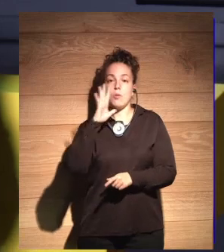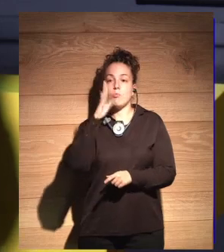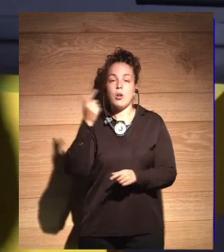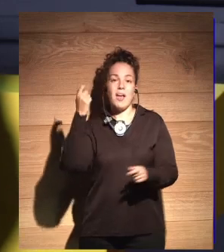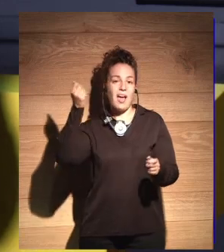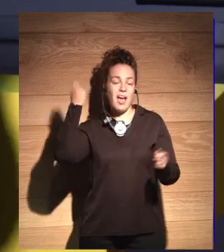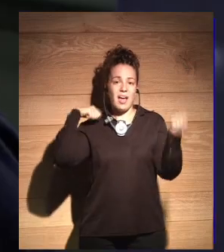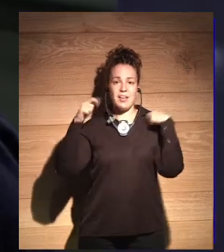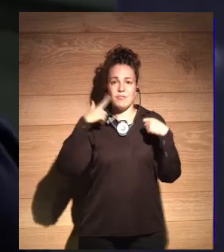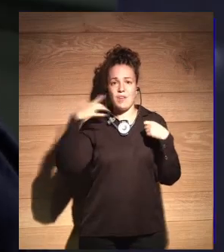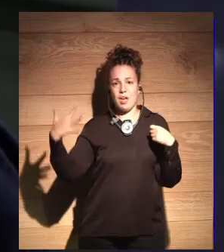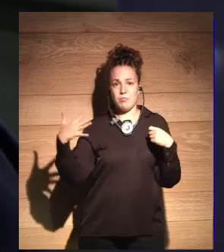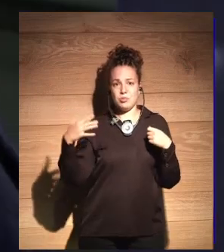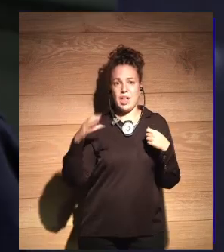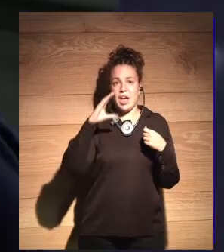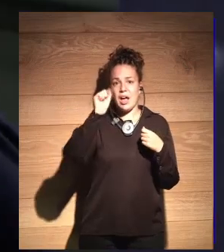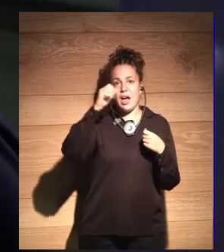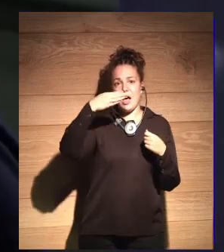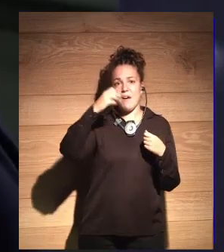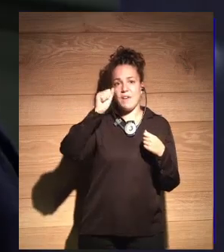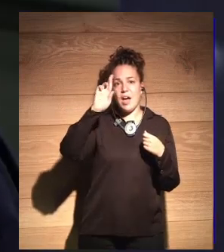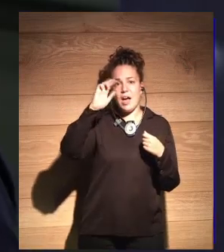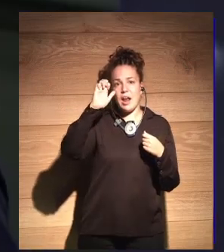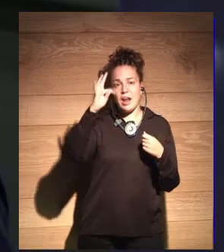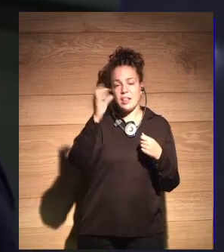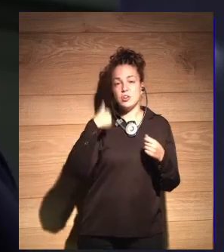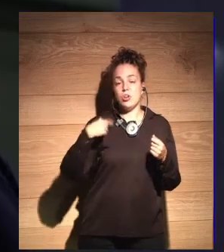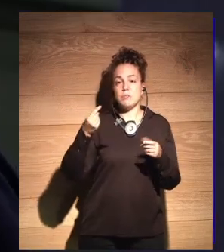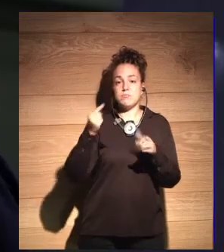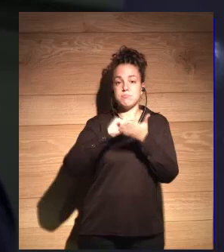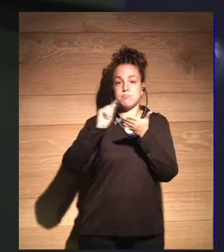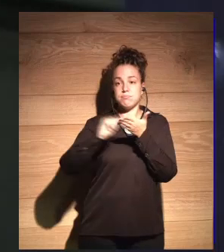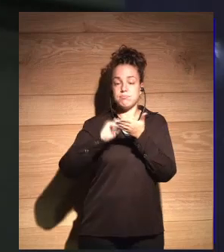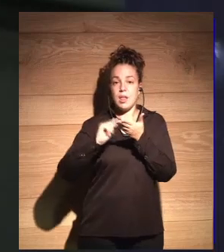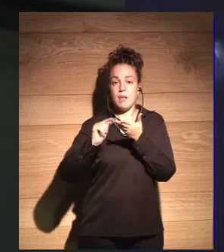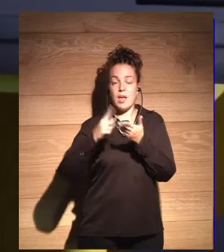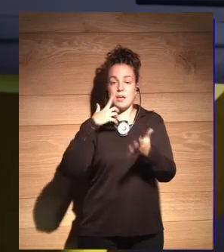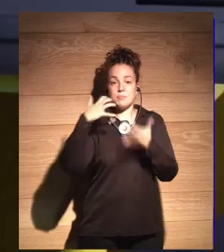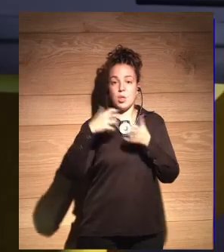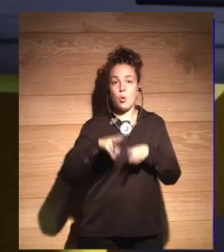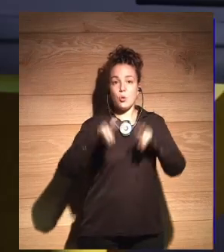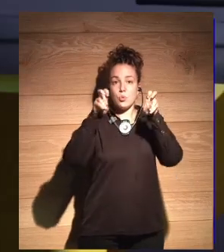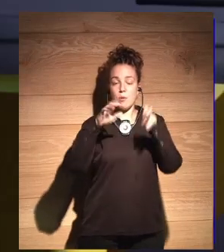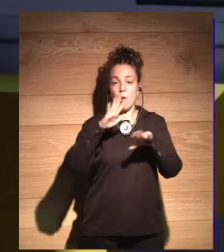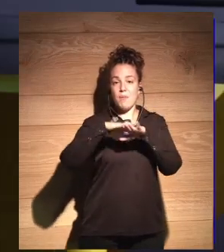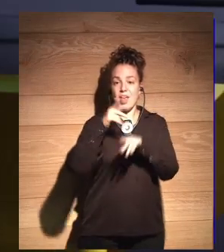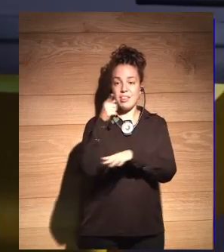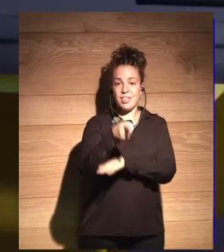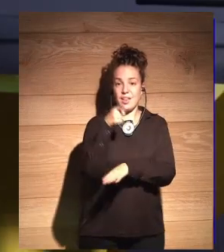new performance for her and direct it. So what I thought I would do first is just share with you